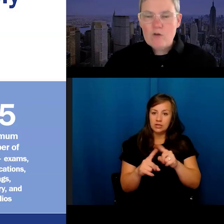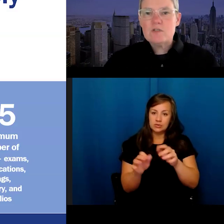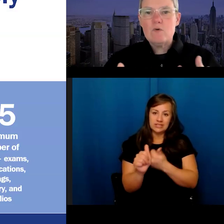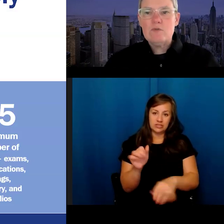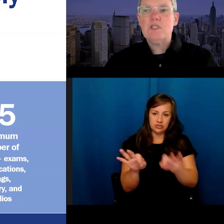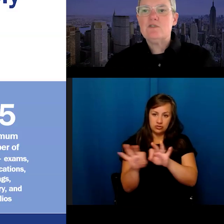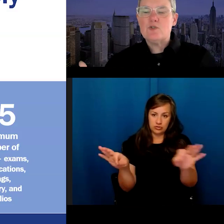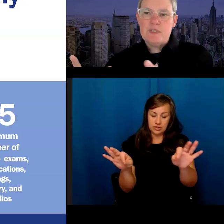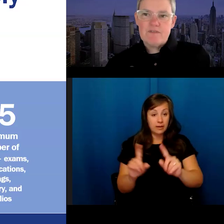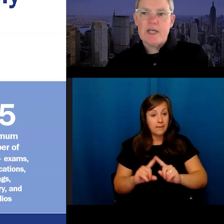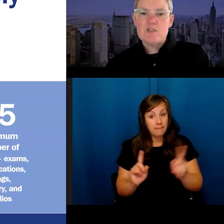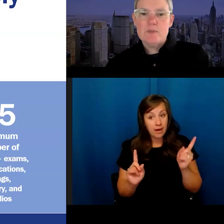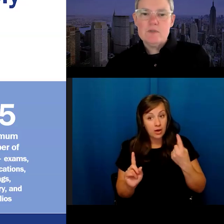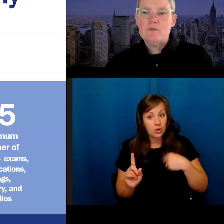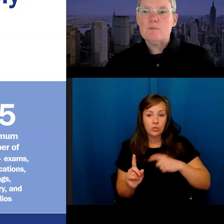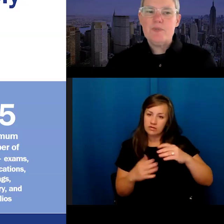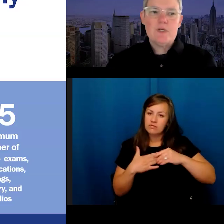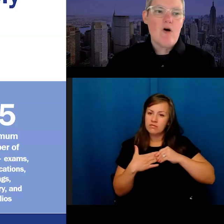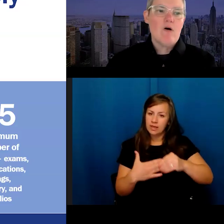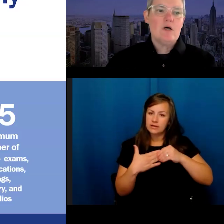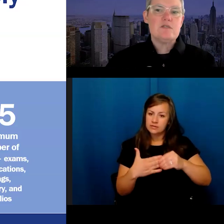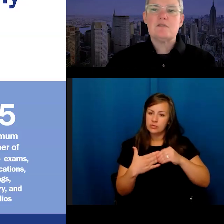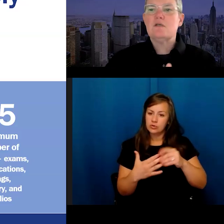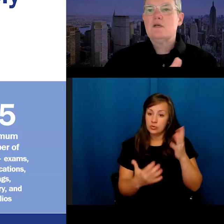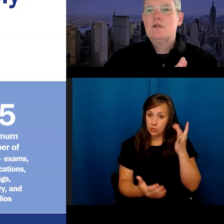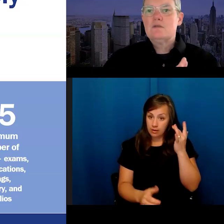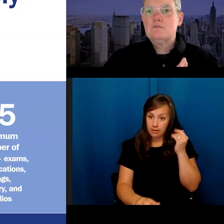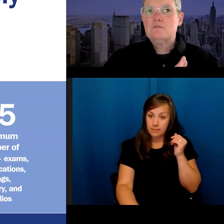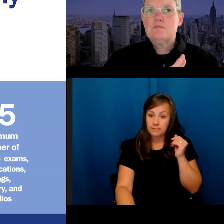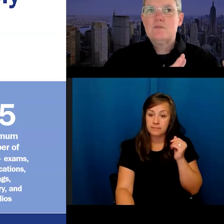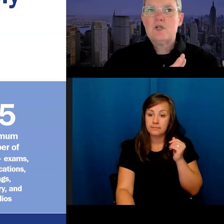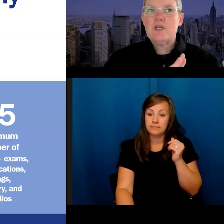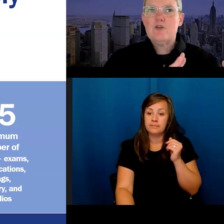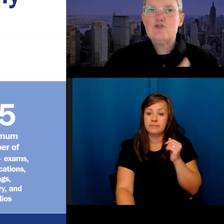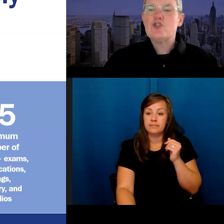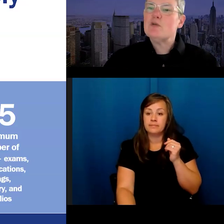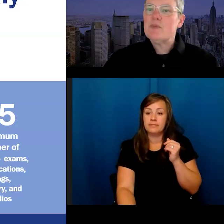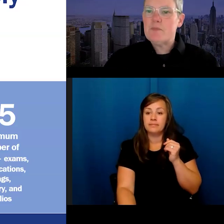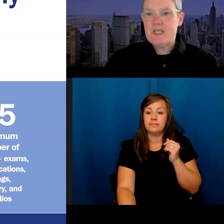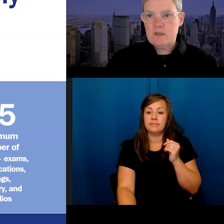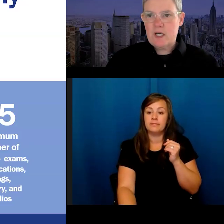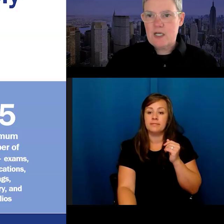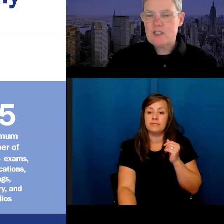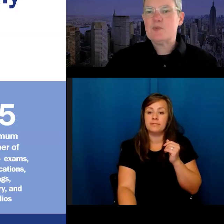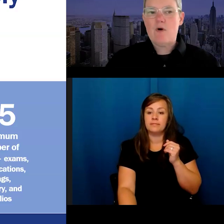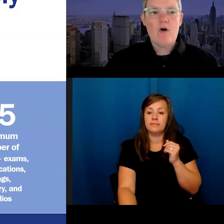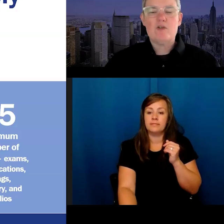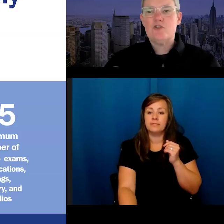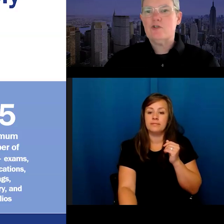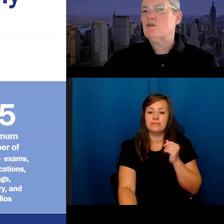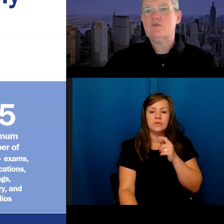we also need to be flexible because you shouldn't be